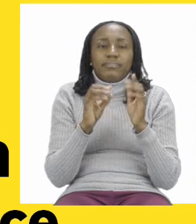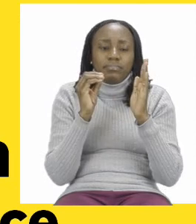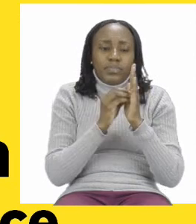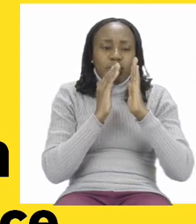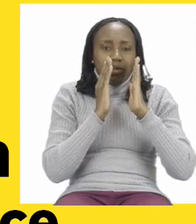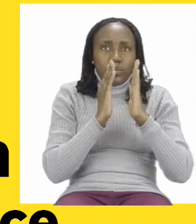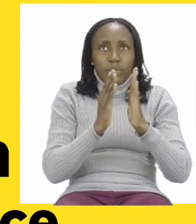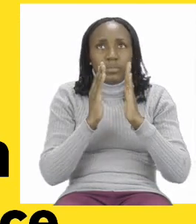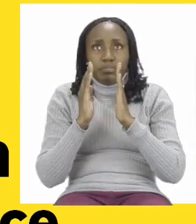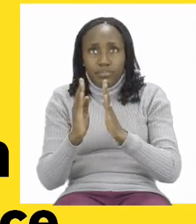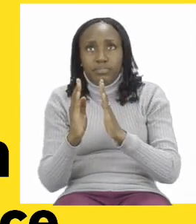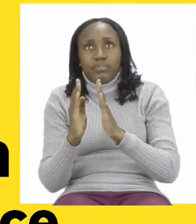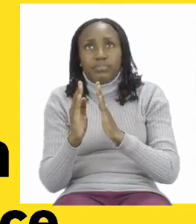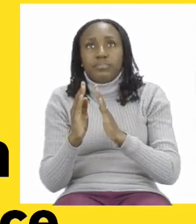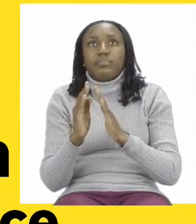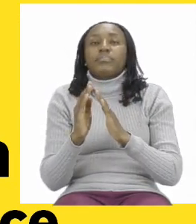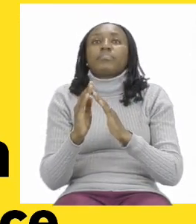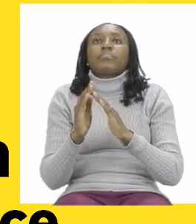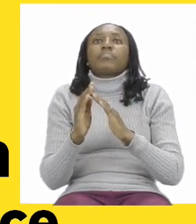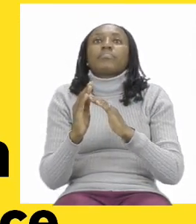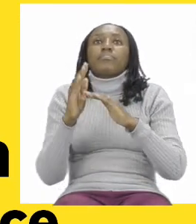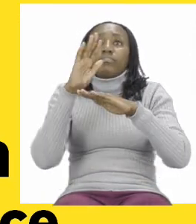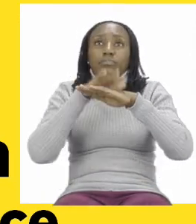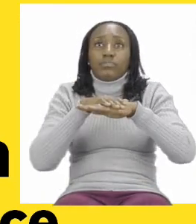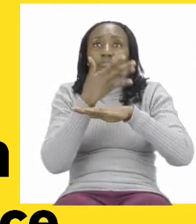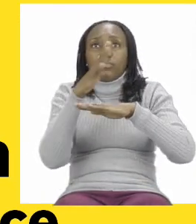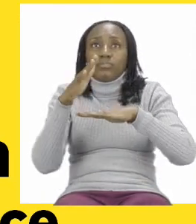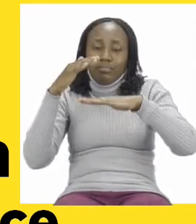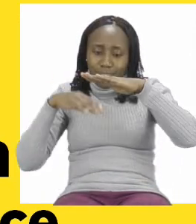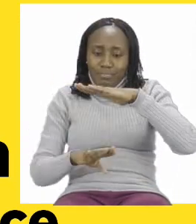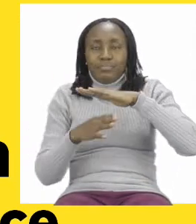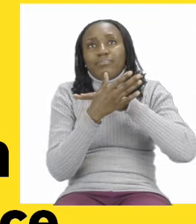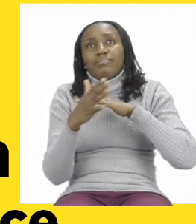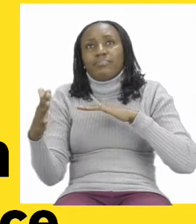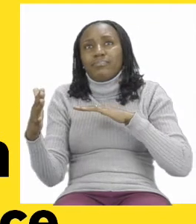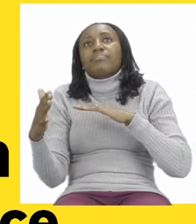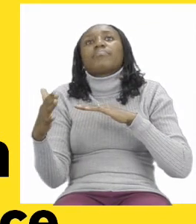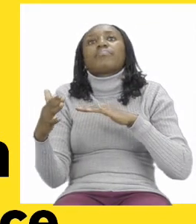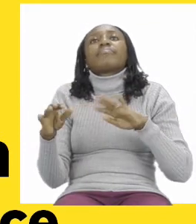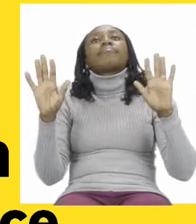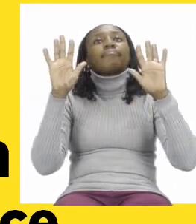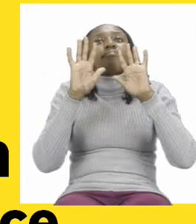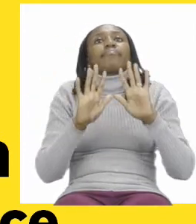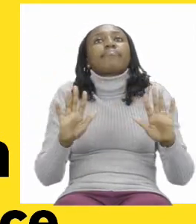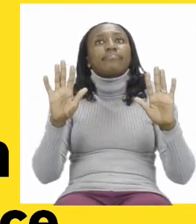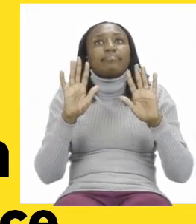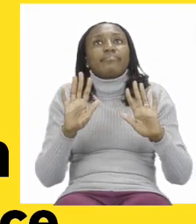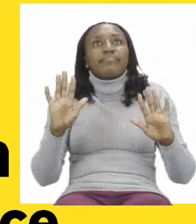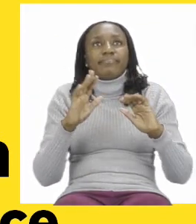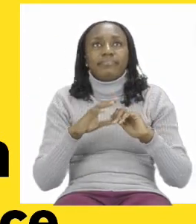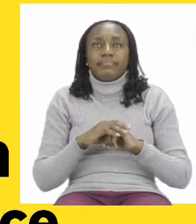Today, we will learn sequence and sinking, also